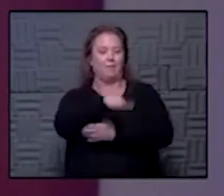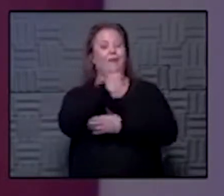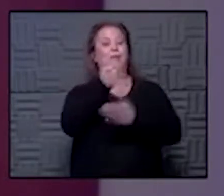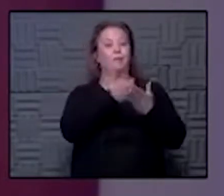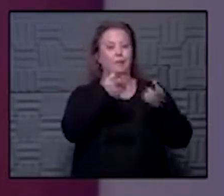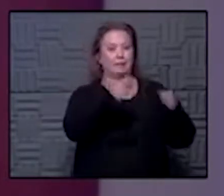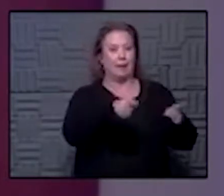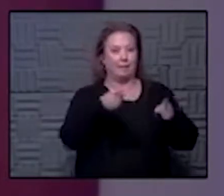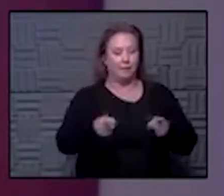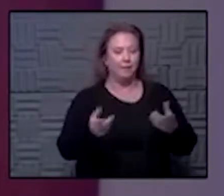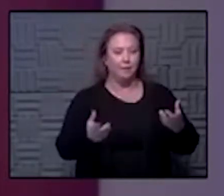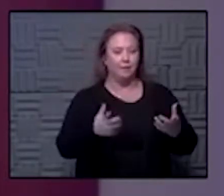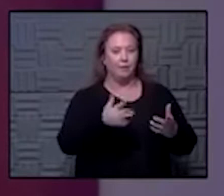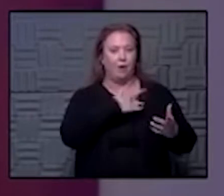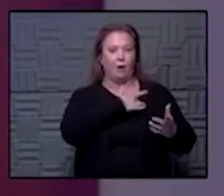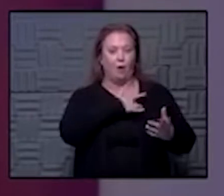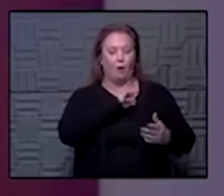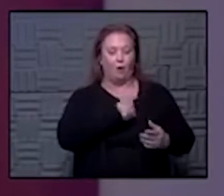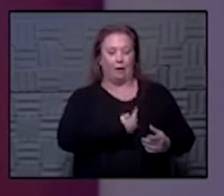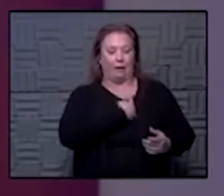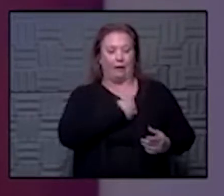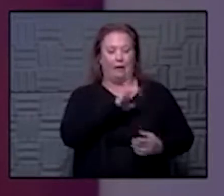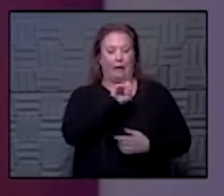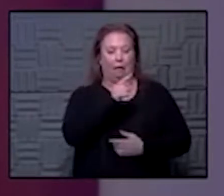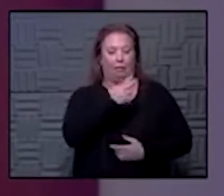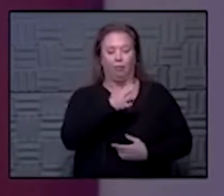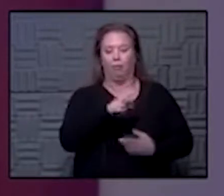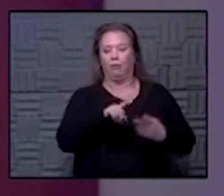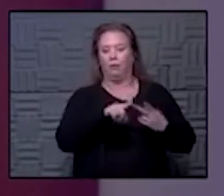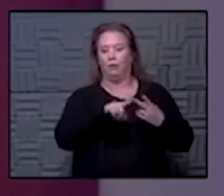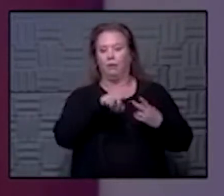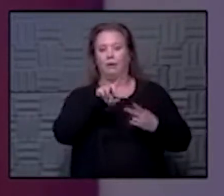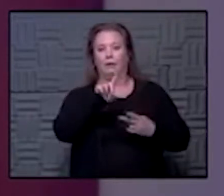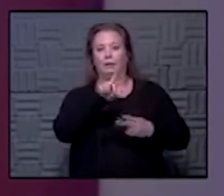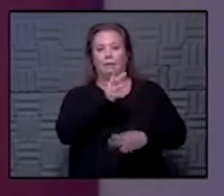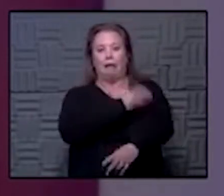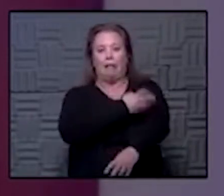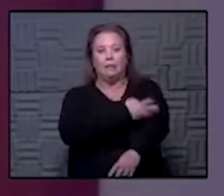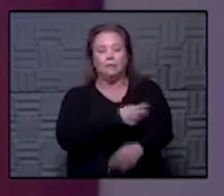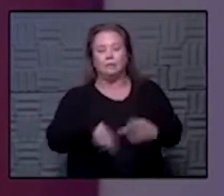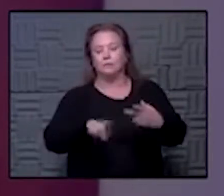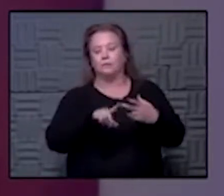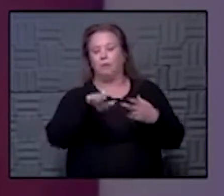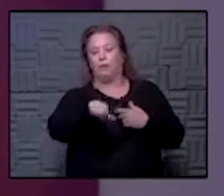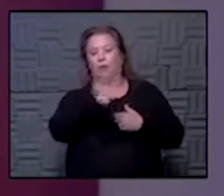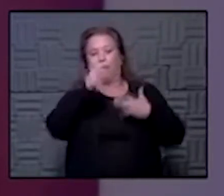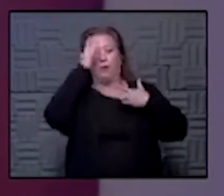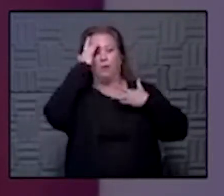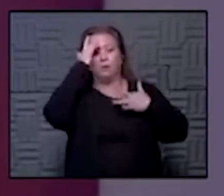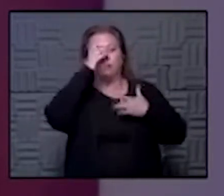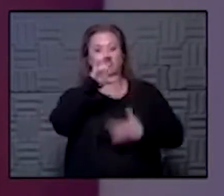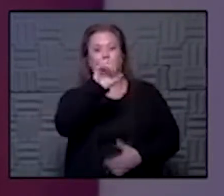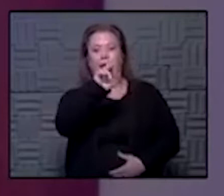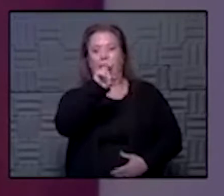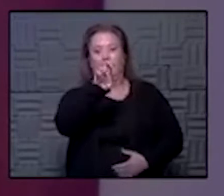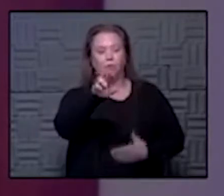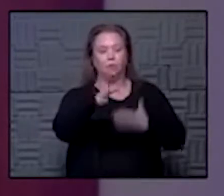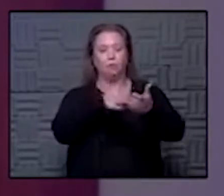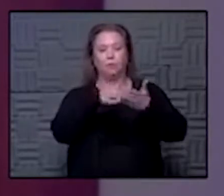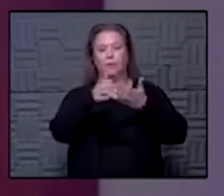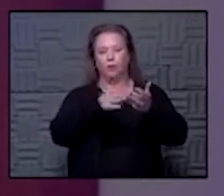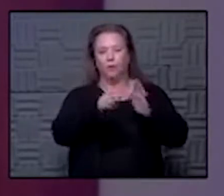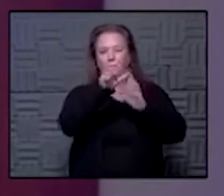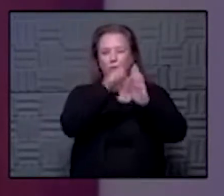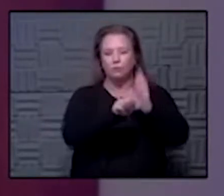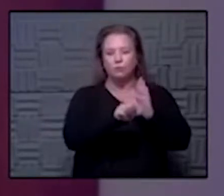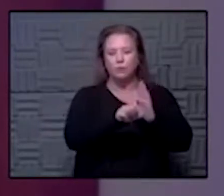on, whether it's heart catheterization or it's dialysis or it's some other illness or cancer or whatever it might be in surgery.